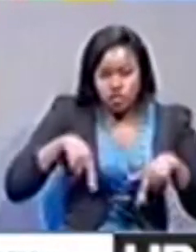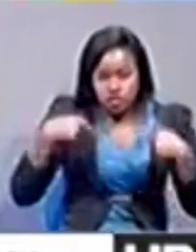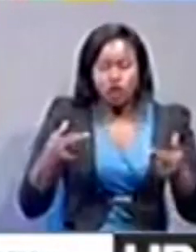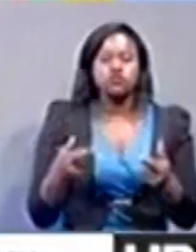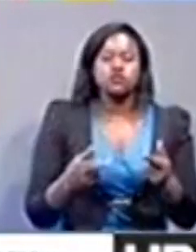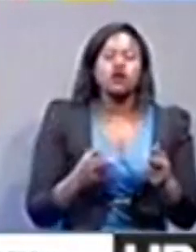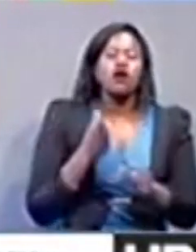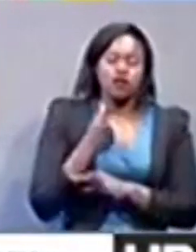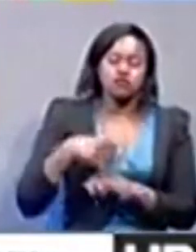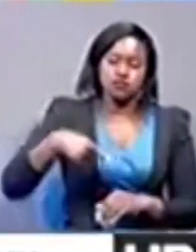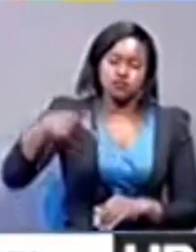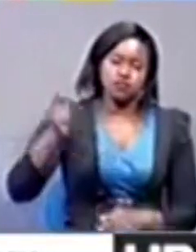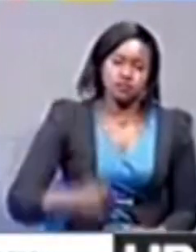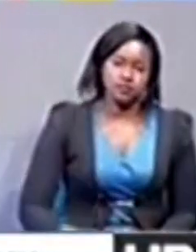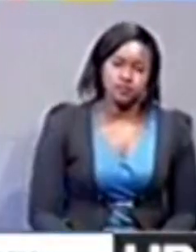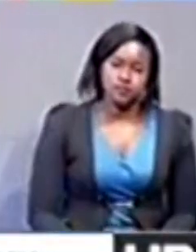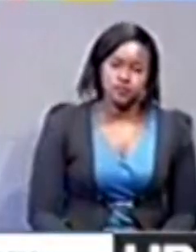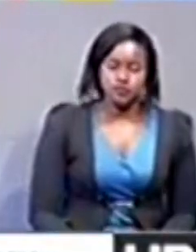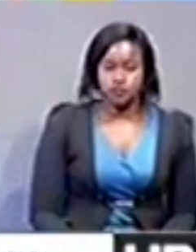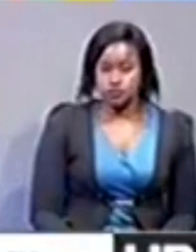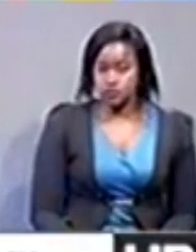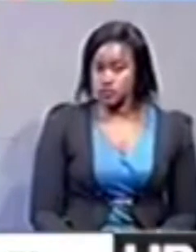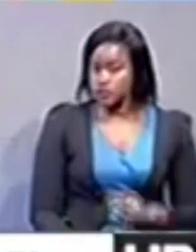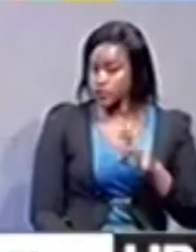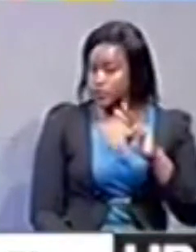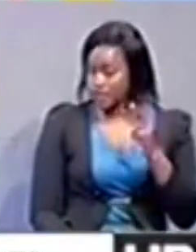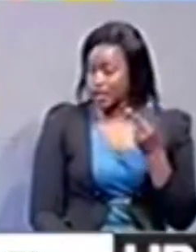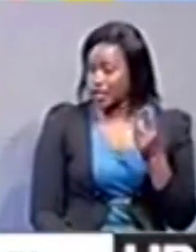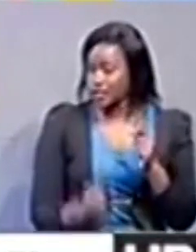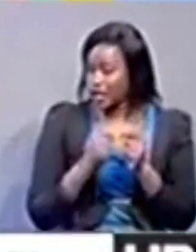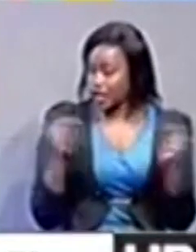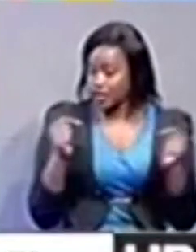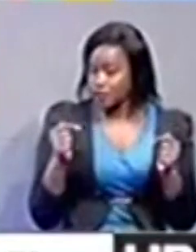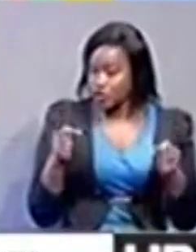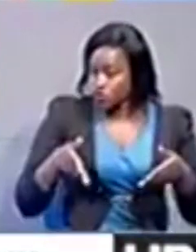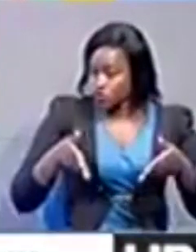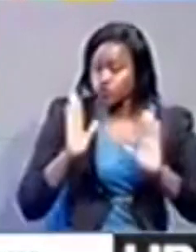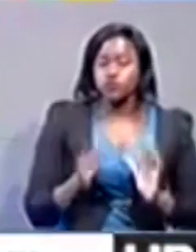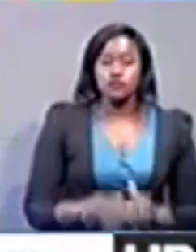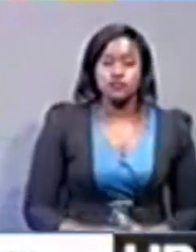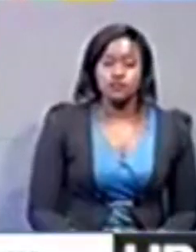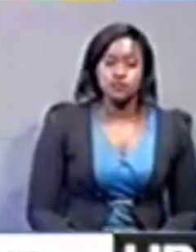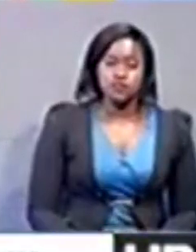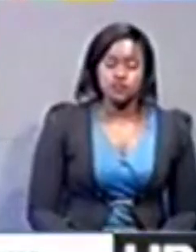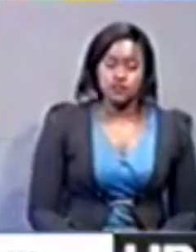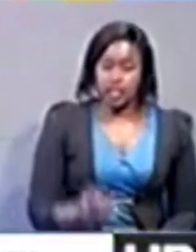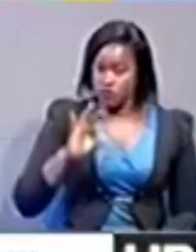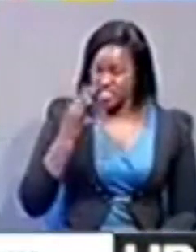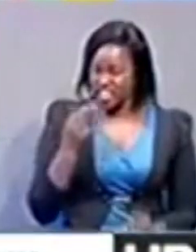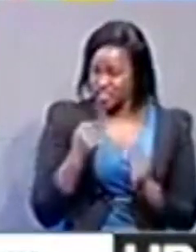So that's the second enemy route. The third enemy